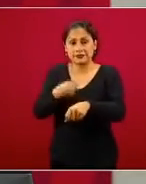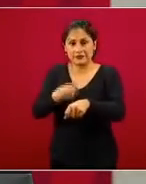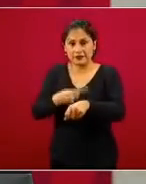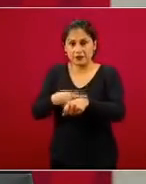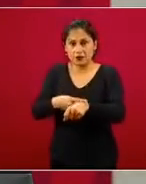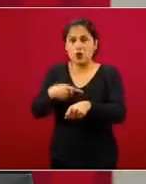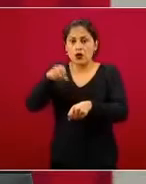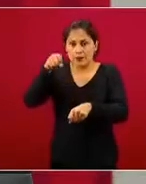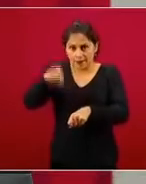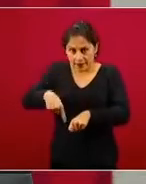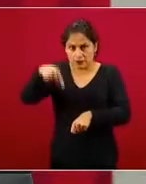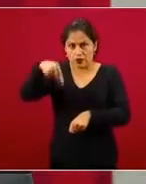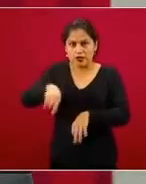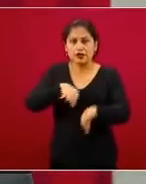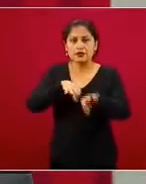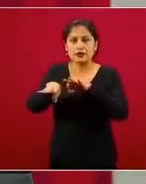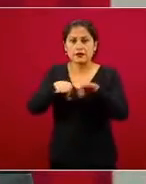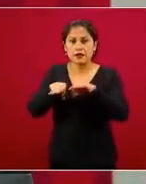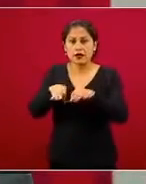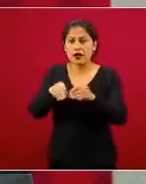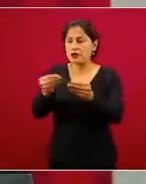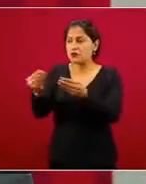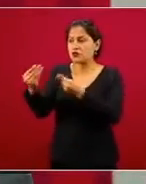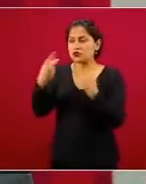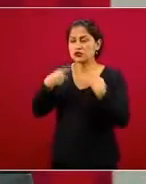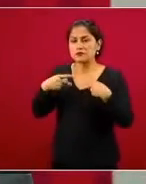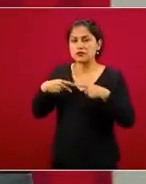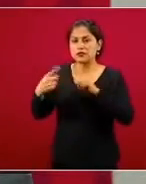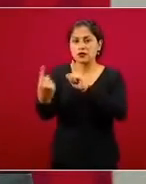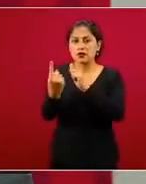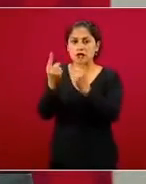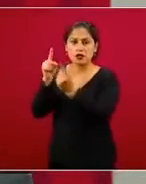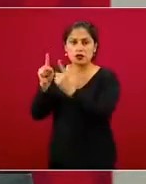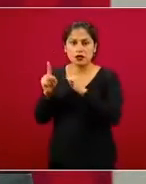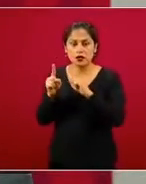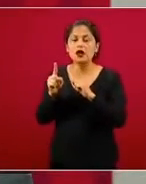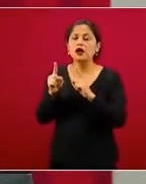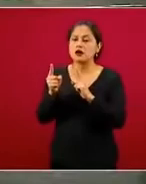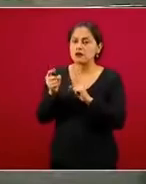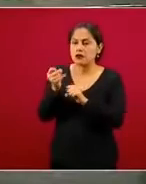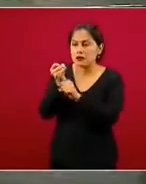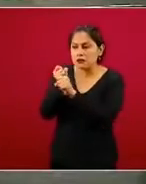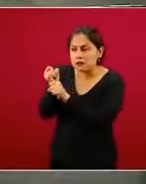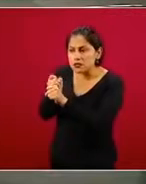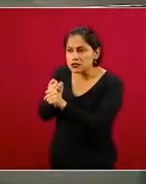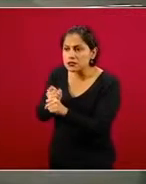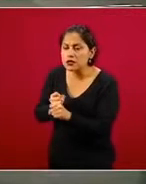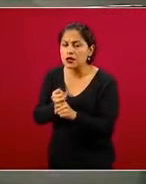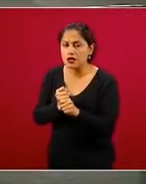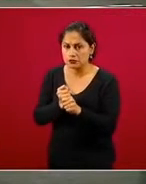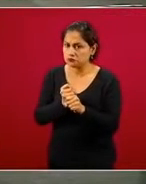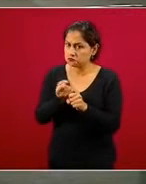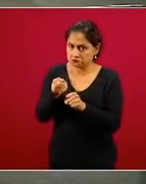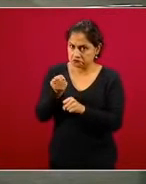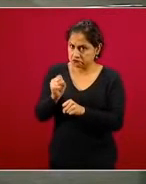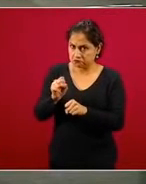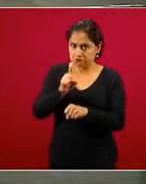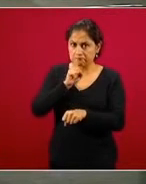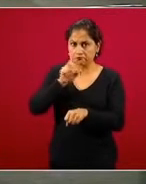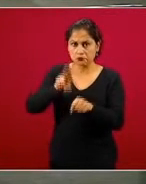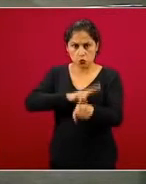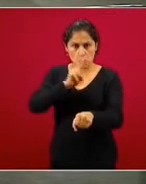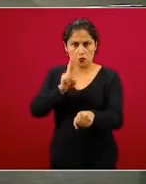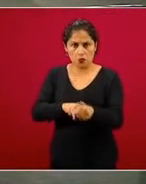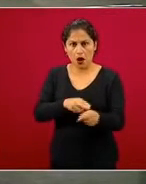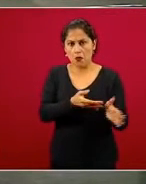So, and you all are witnesses to this, because when we were already in phase 2, you remember in one of